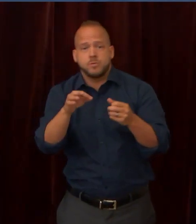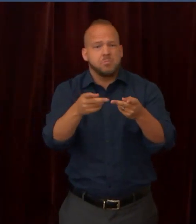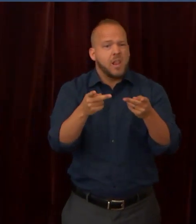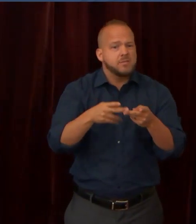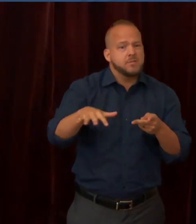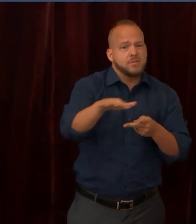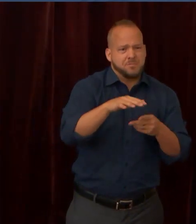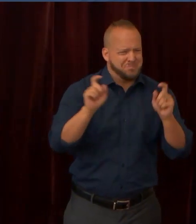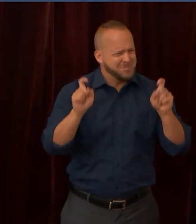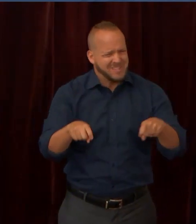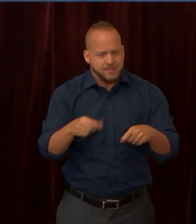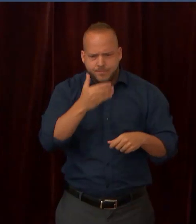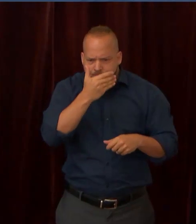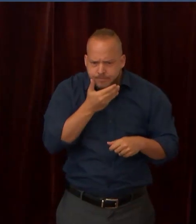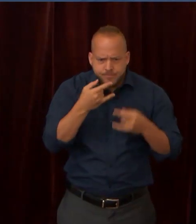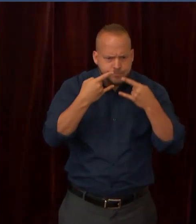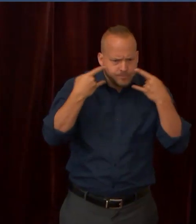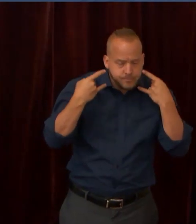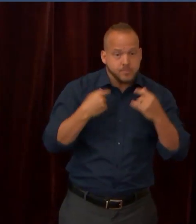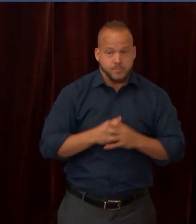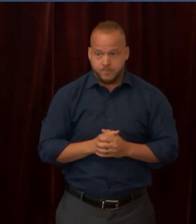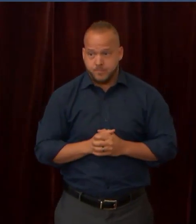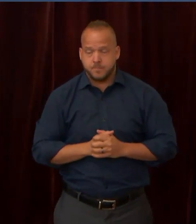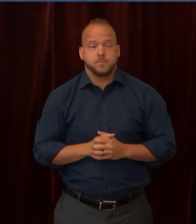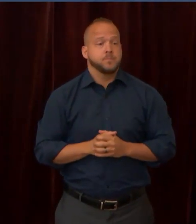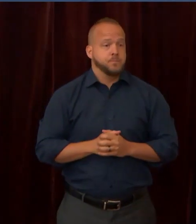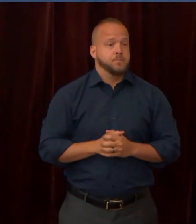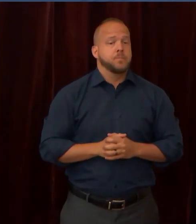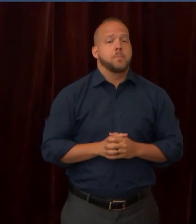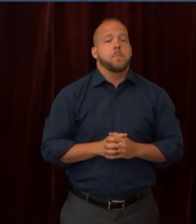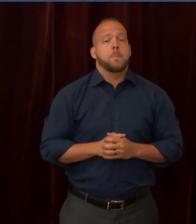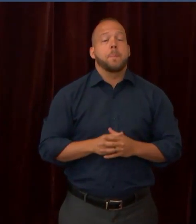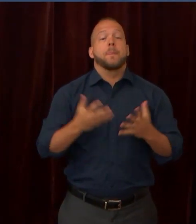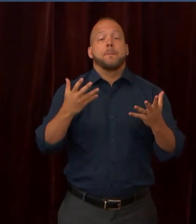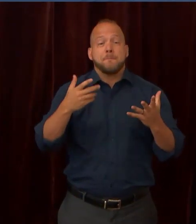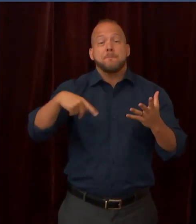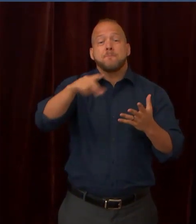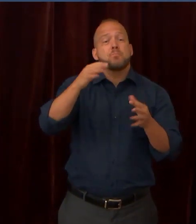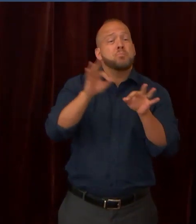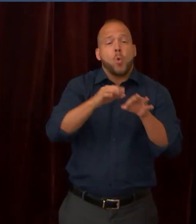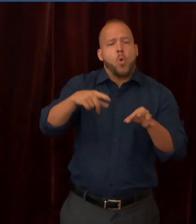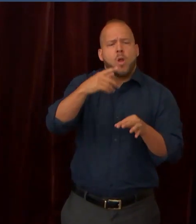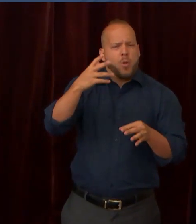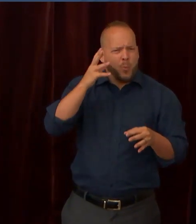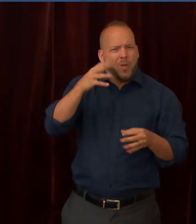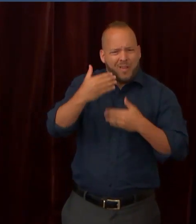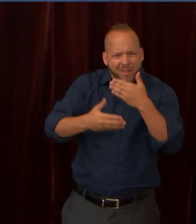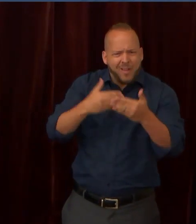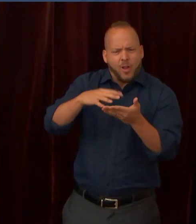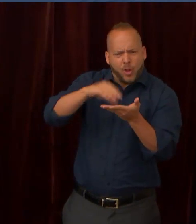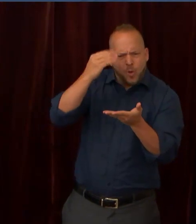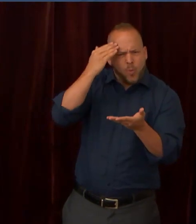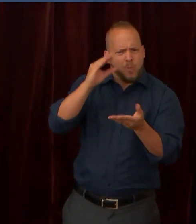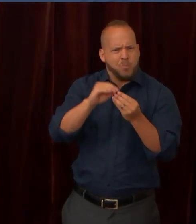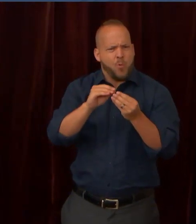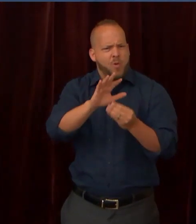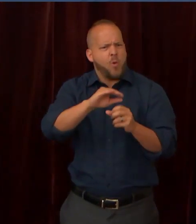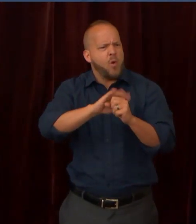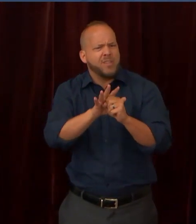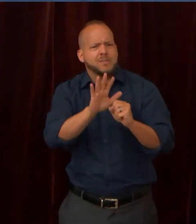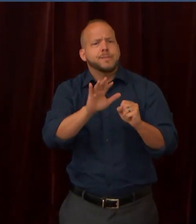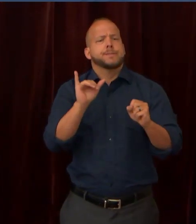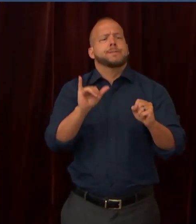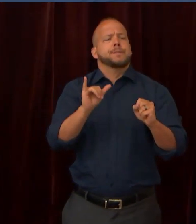are educated about COVID-19 and how to prevent transmission. And that includes teaching employees how to self-screen